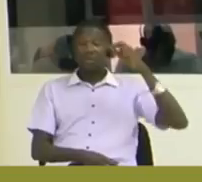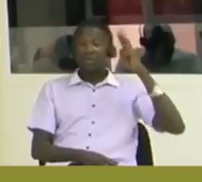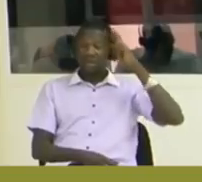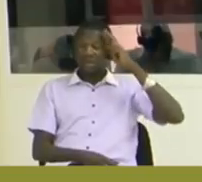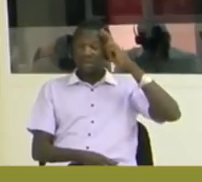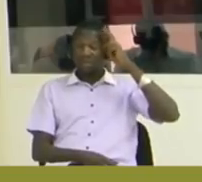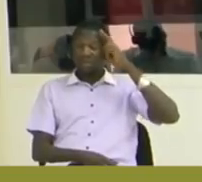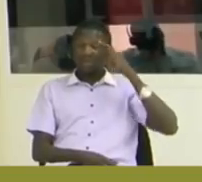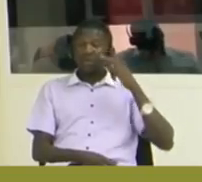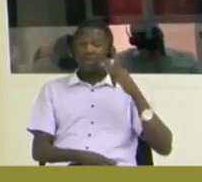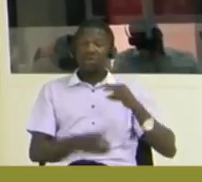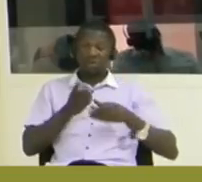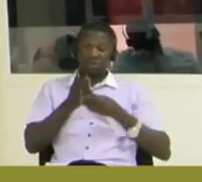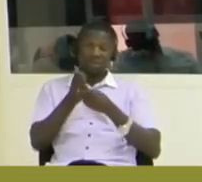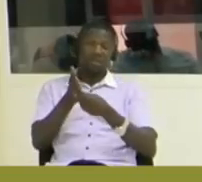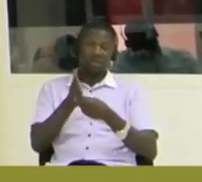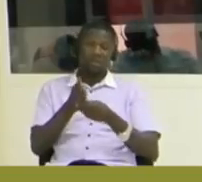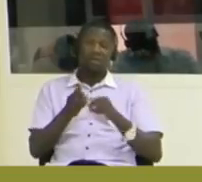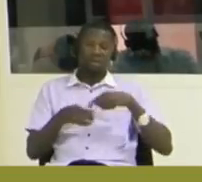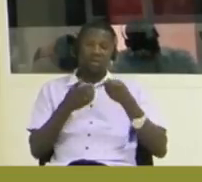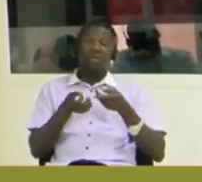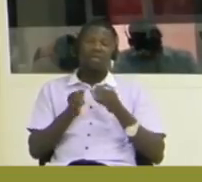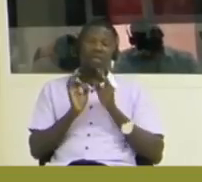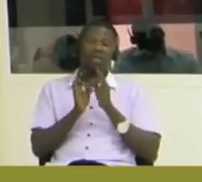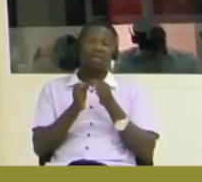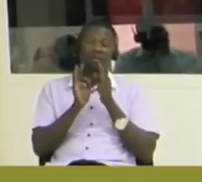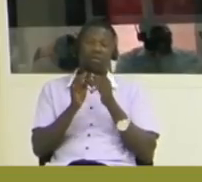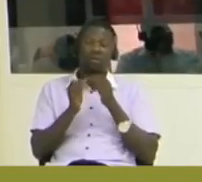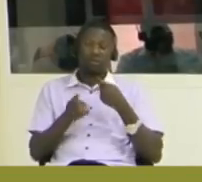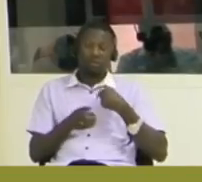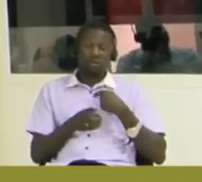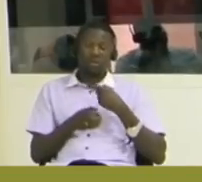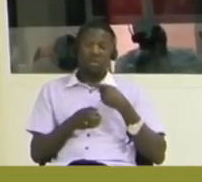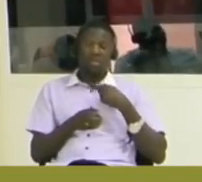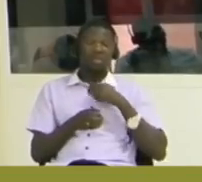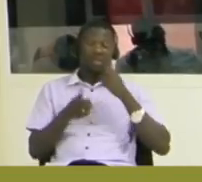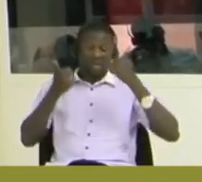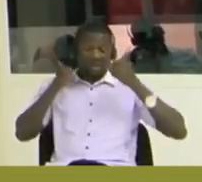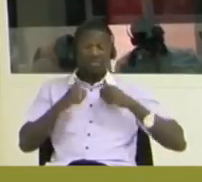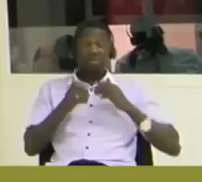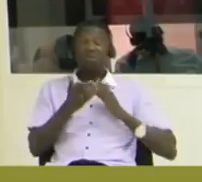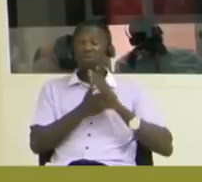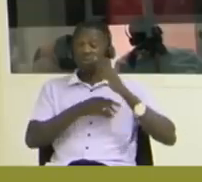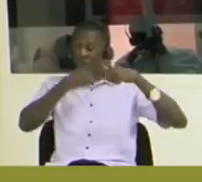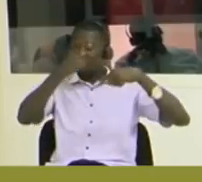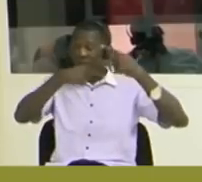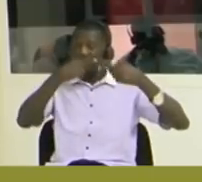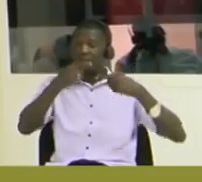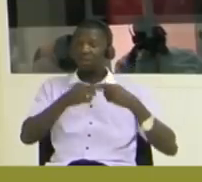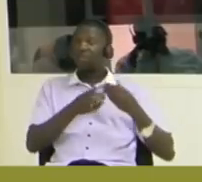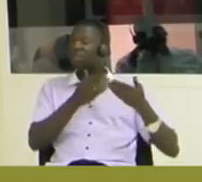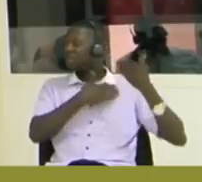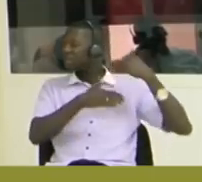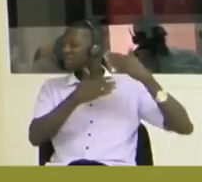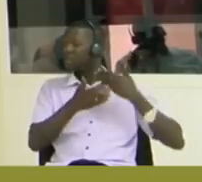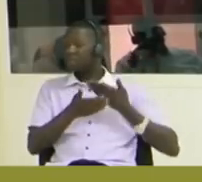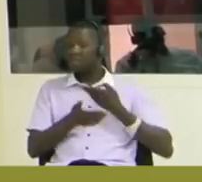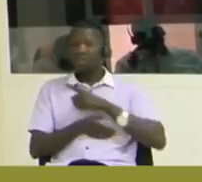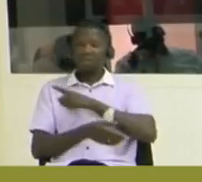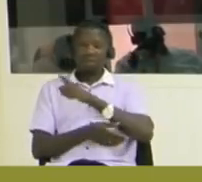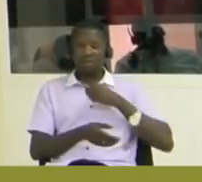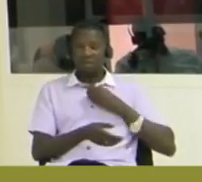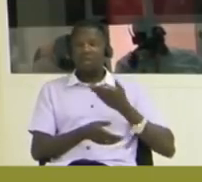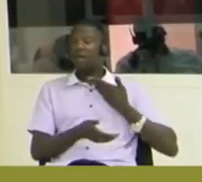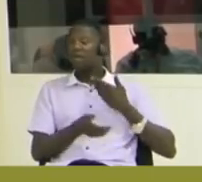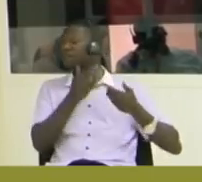then he explained to me that this had been going on. Apparently, they had,